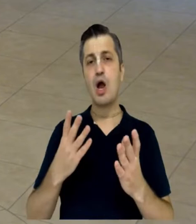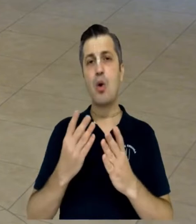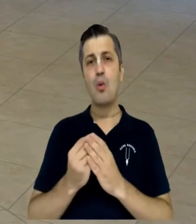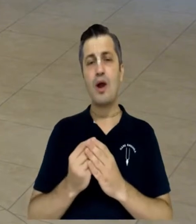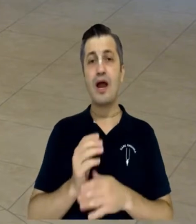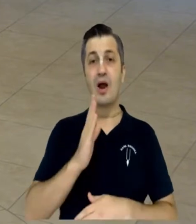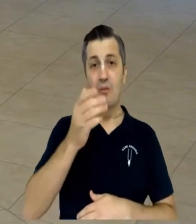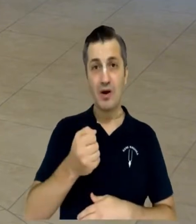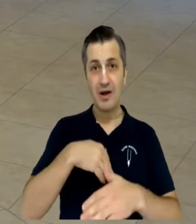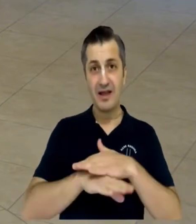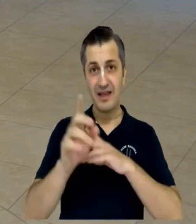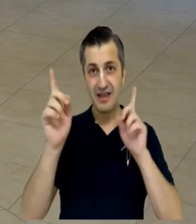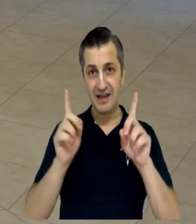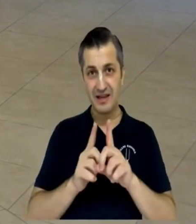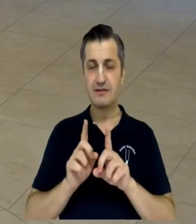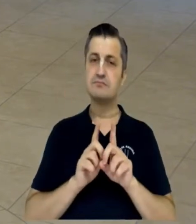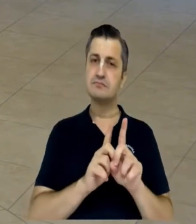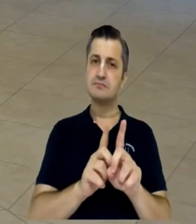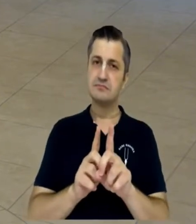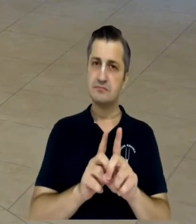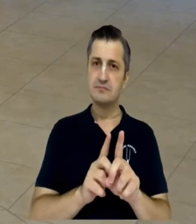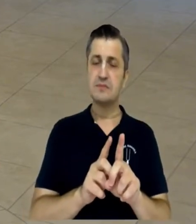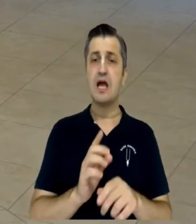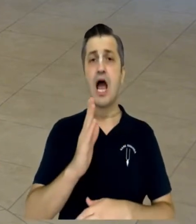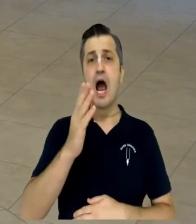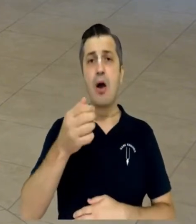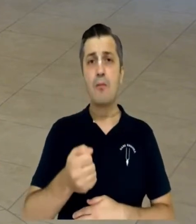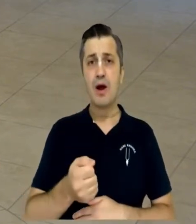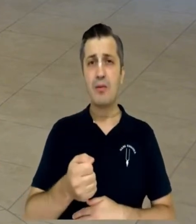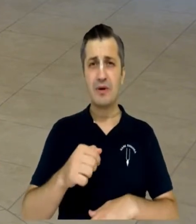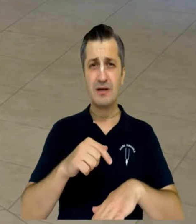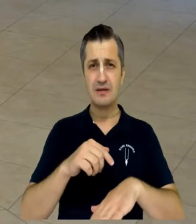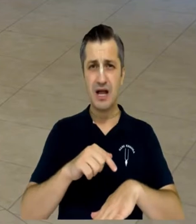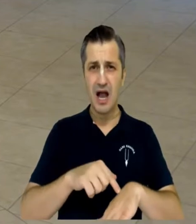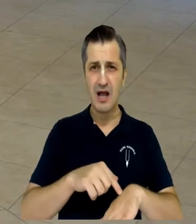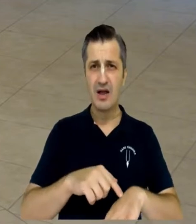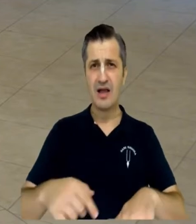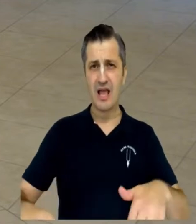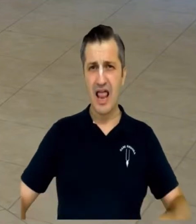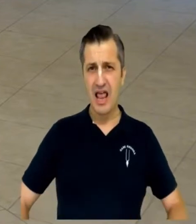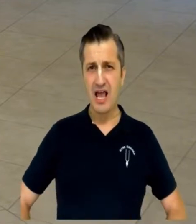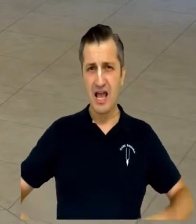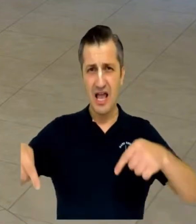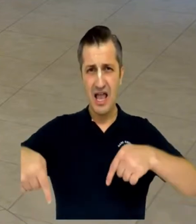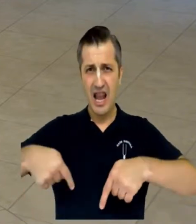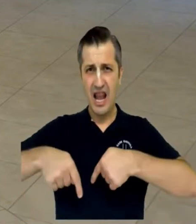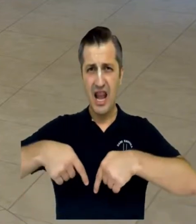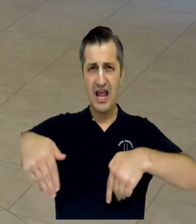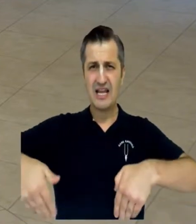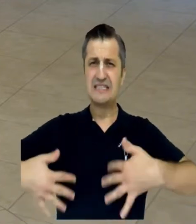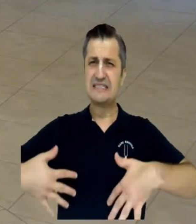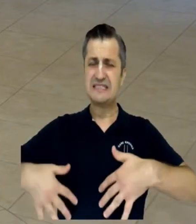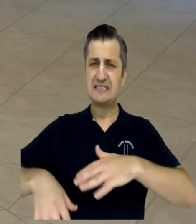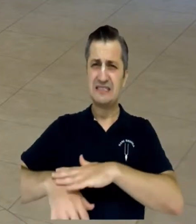Srila Prabhupada got injured on his hands and legs. So he was really heavily